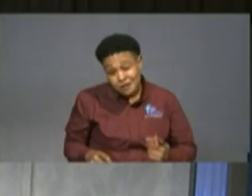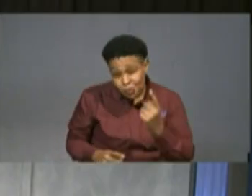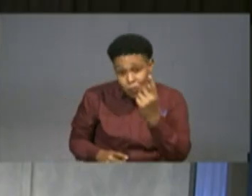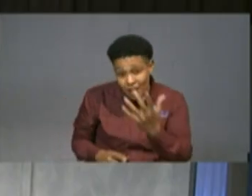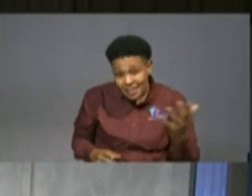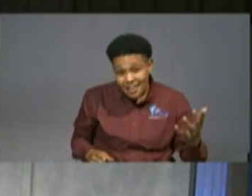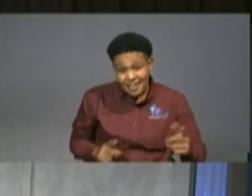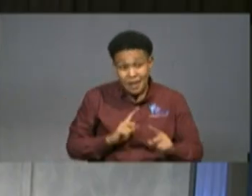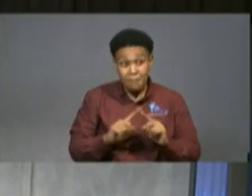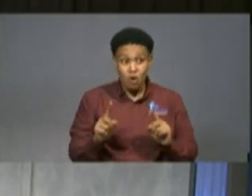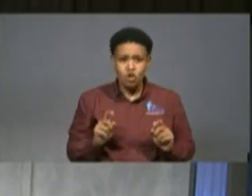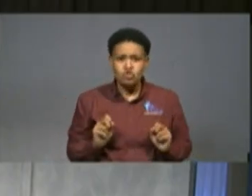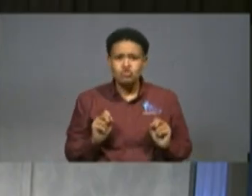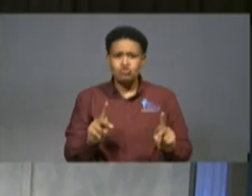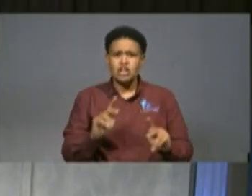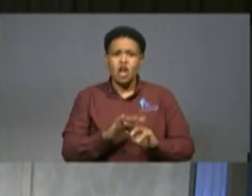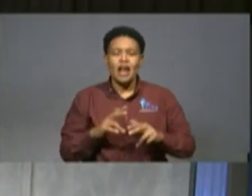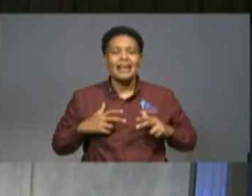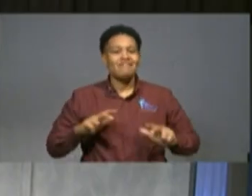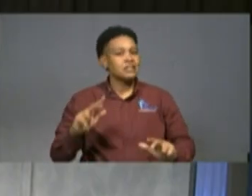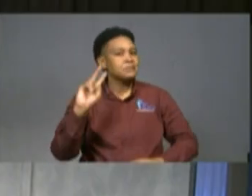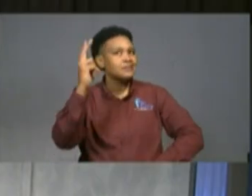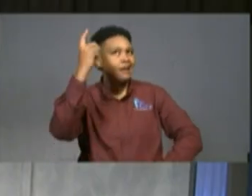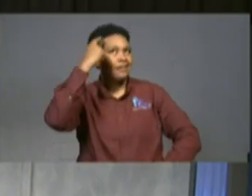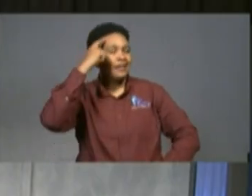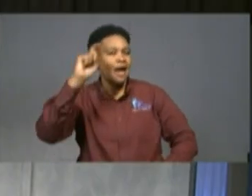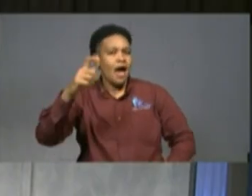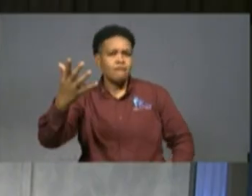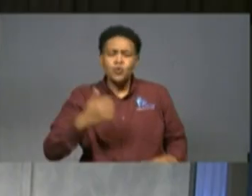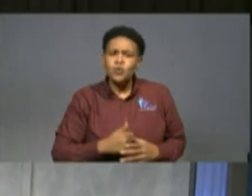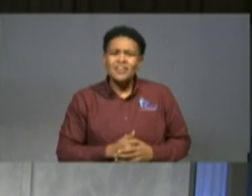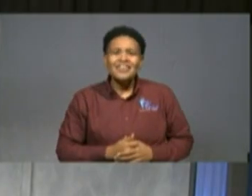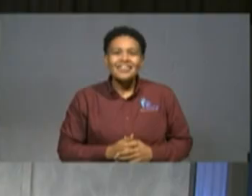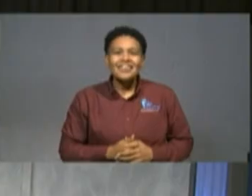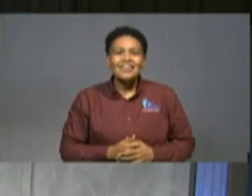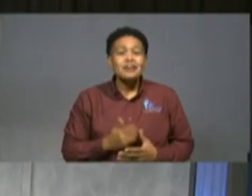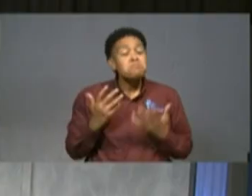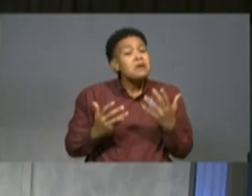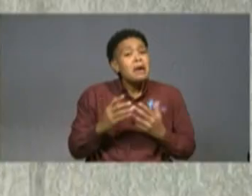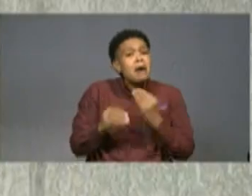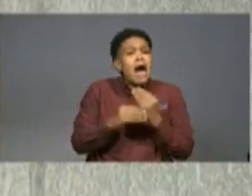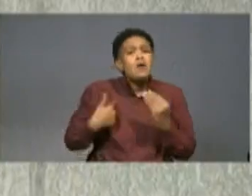but return on investment will be step 2. It's perhaps fortuitous that we're